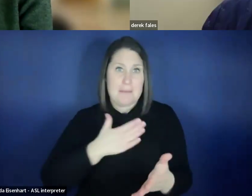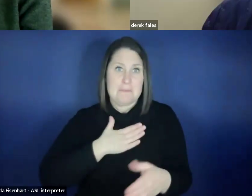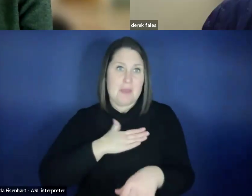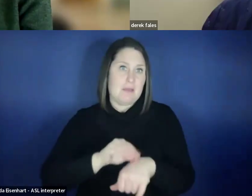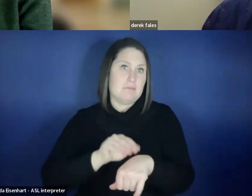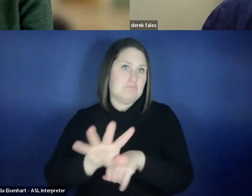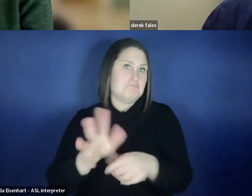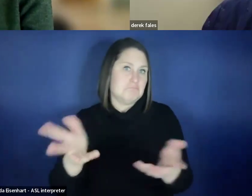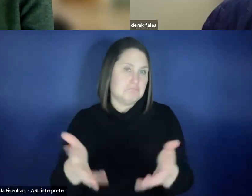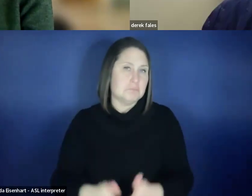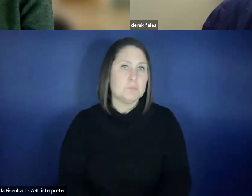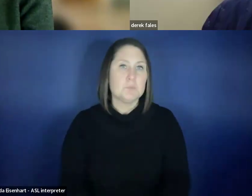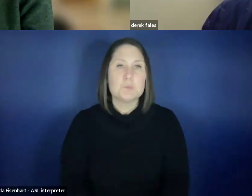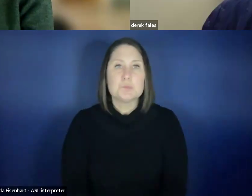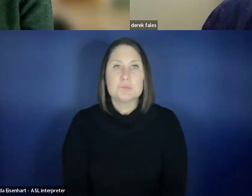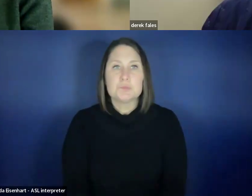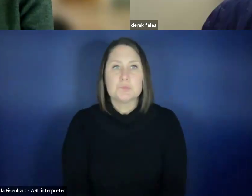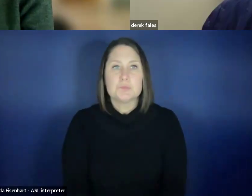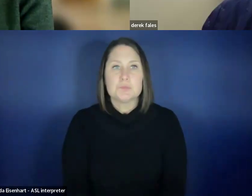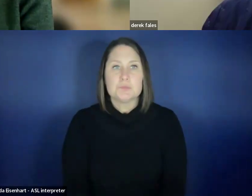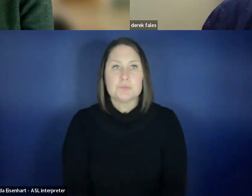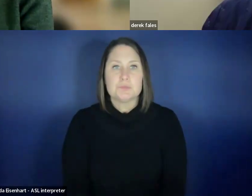we would give around that.